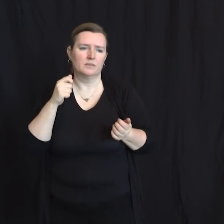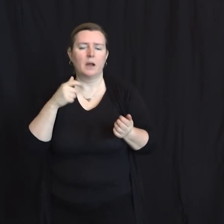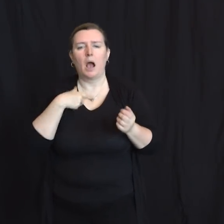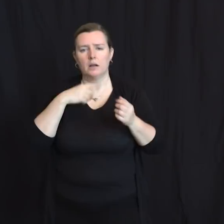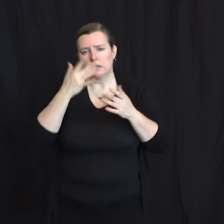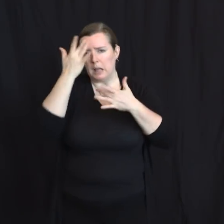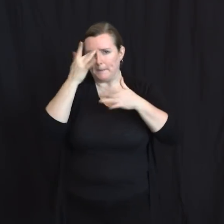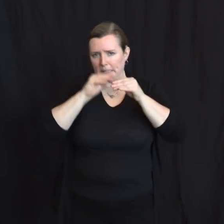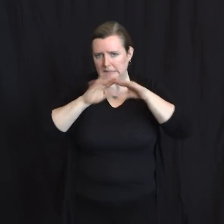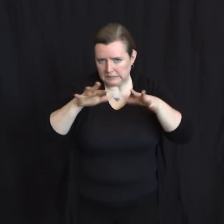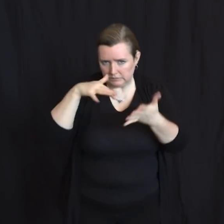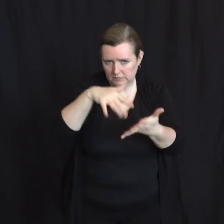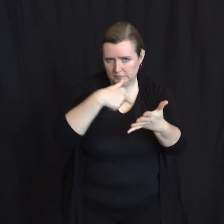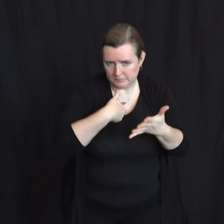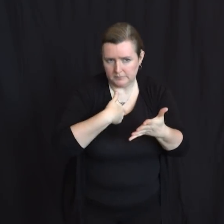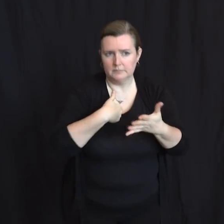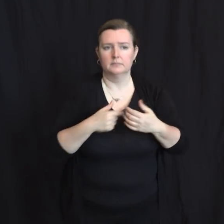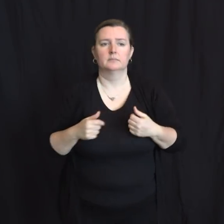You asked about